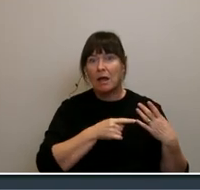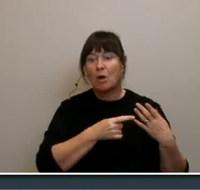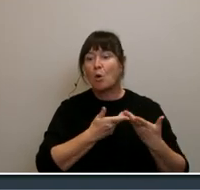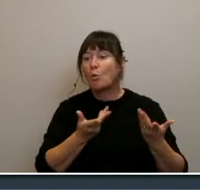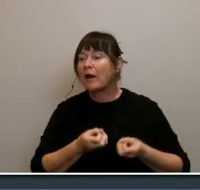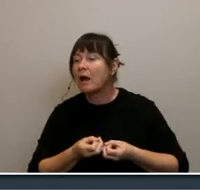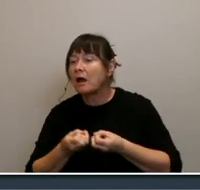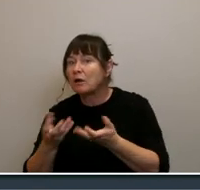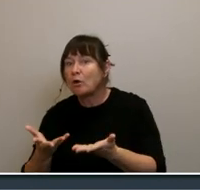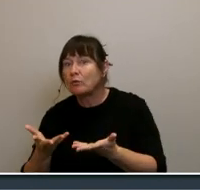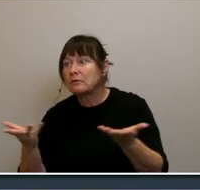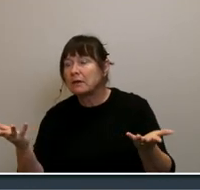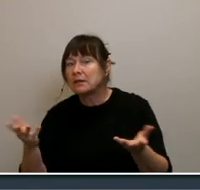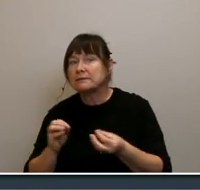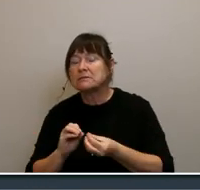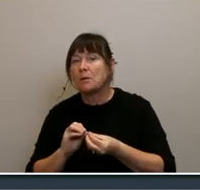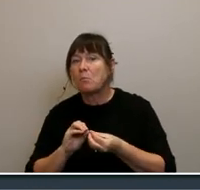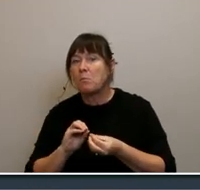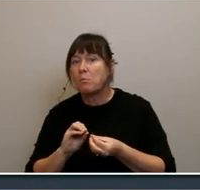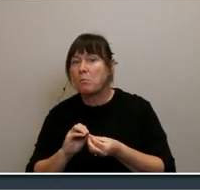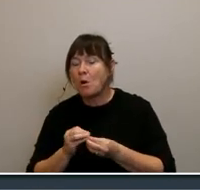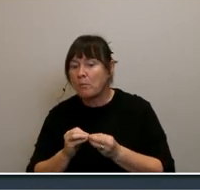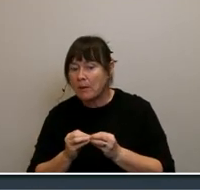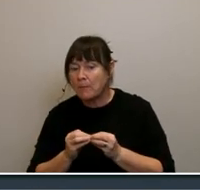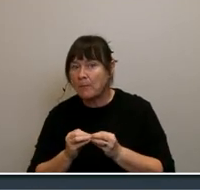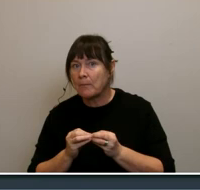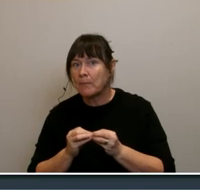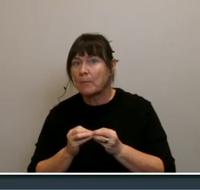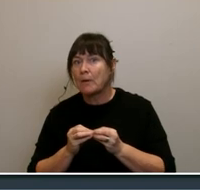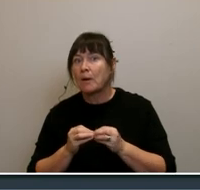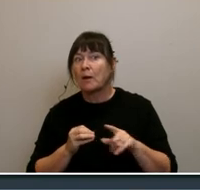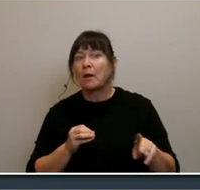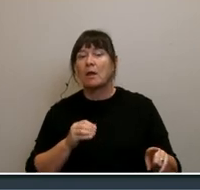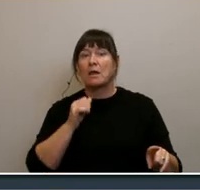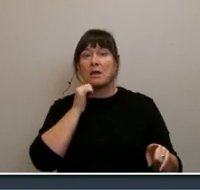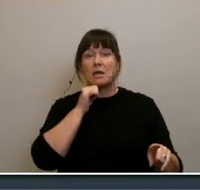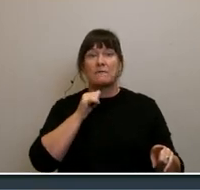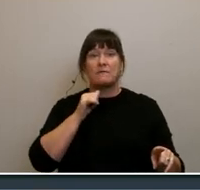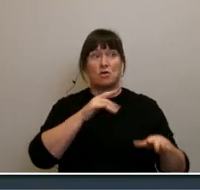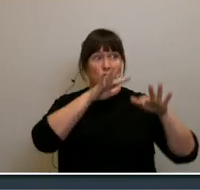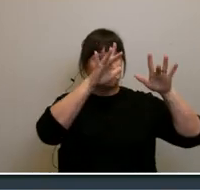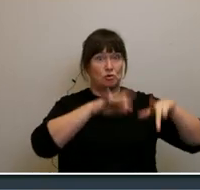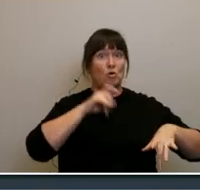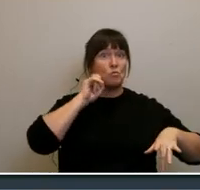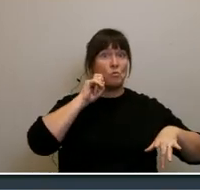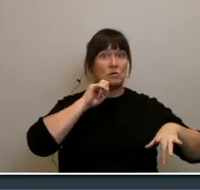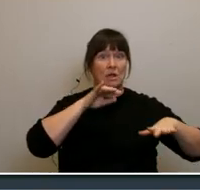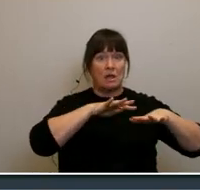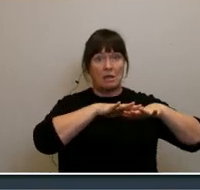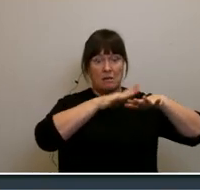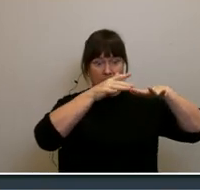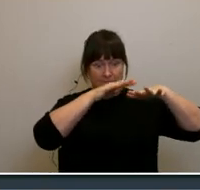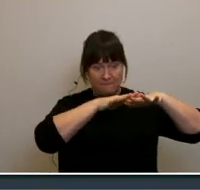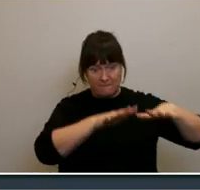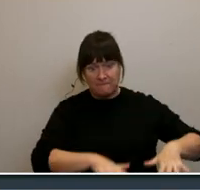of course, it becomes a problem in when the stormwater floods, because the wastewater gets into the stormwater and then you